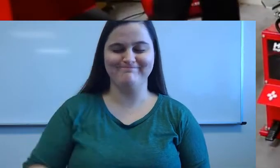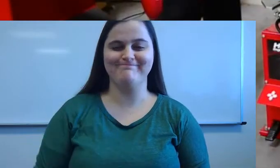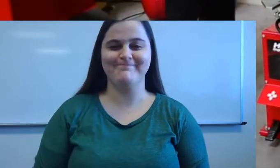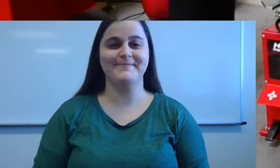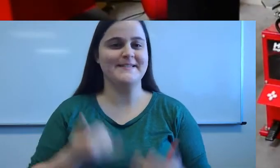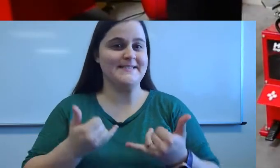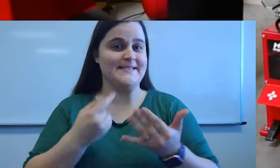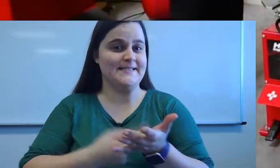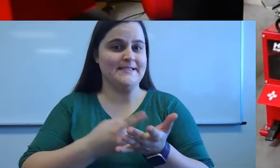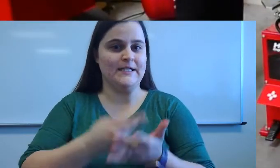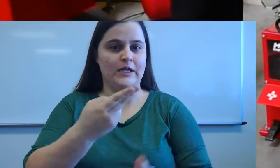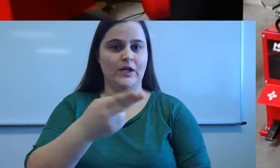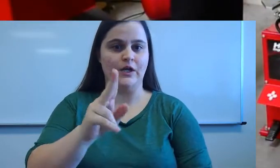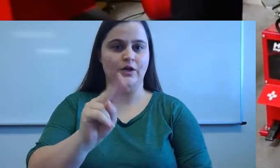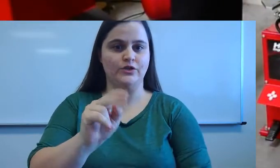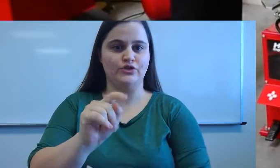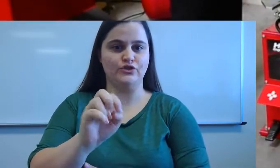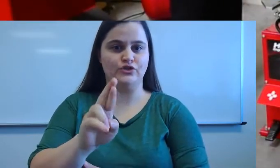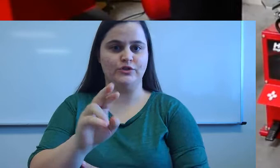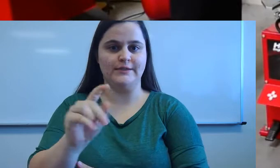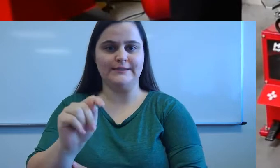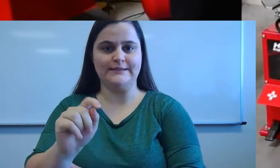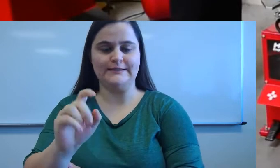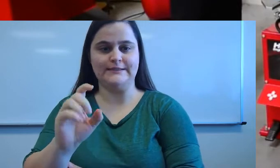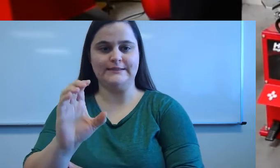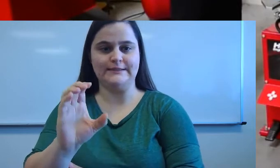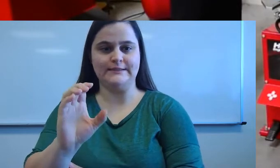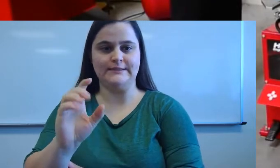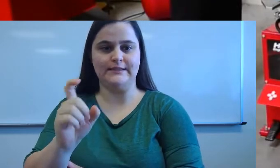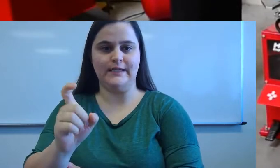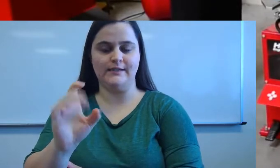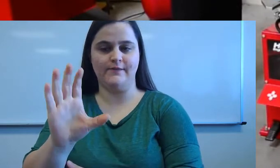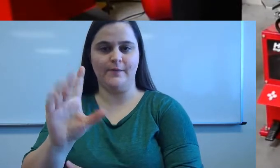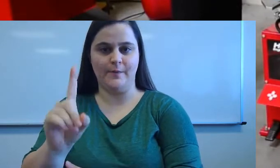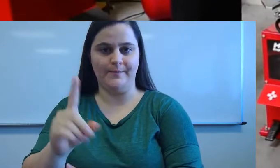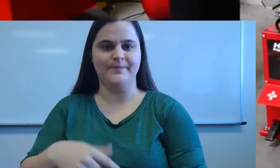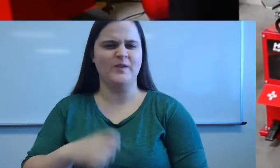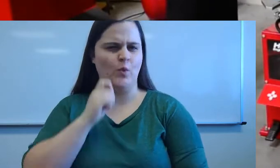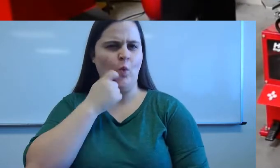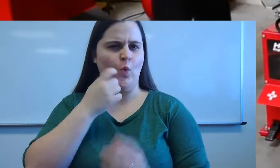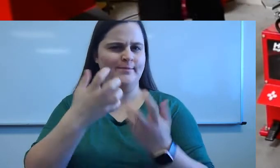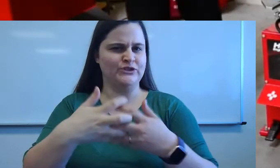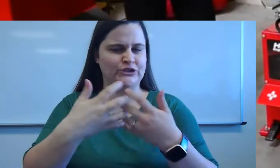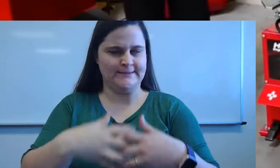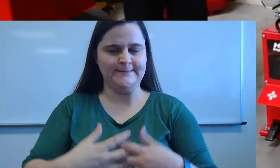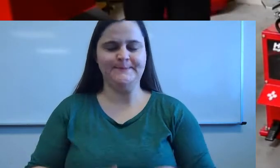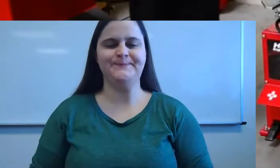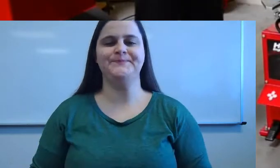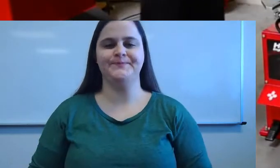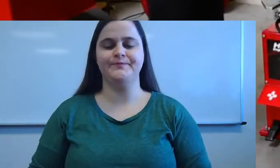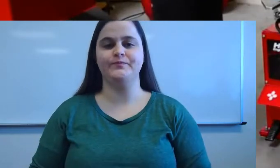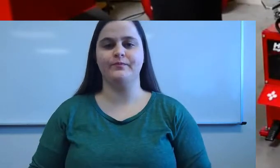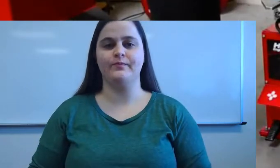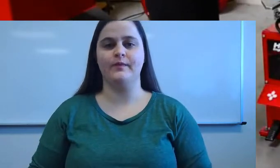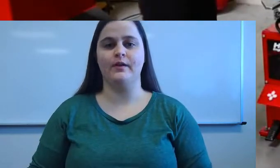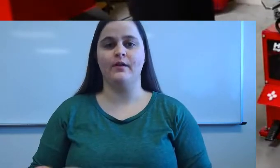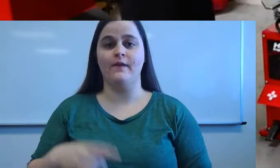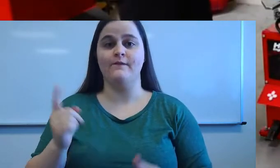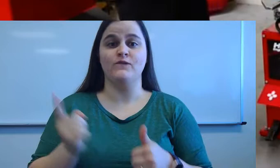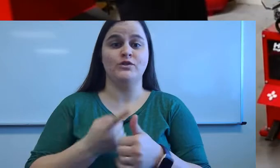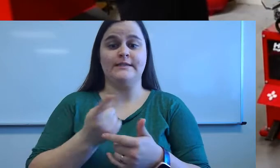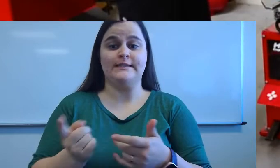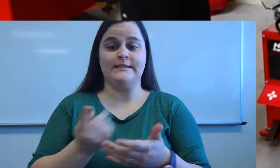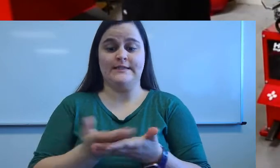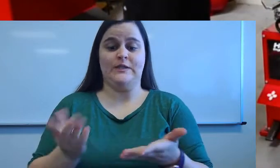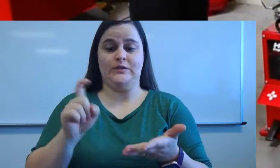Hello. Today we're going to talk about the Hunter TCX-51. The tire changer is a pretty cool machine here. First thing we want to talk about is all